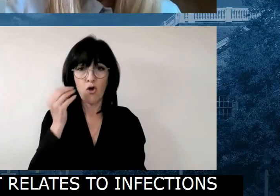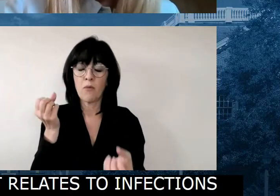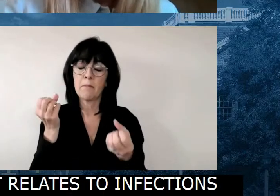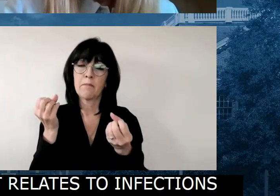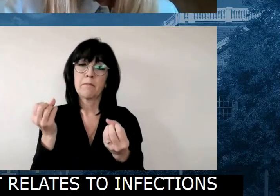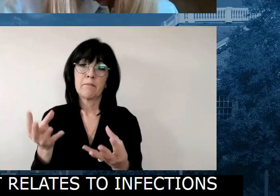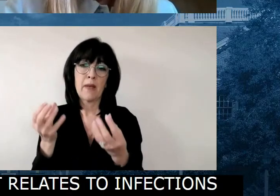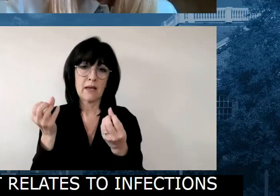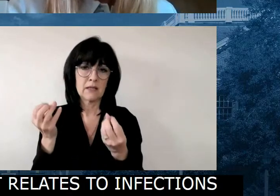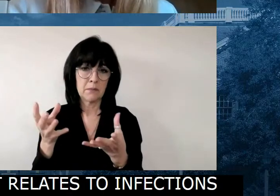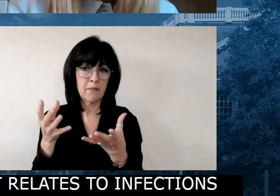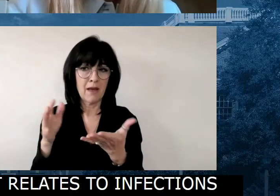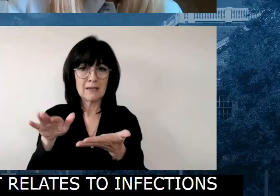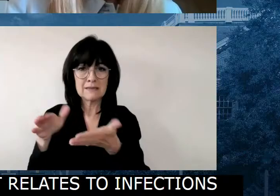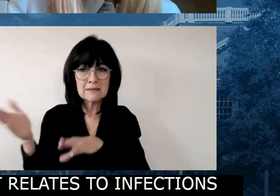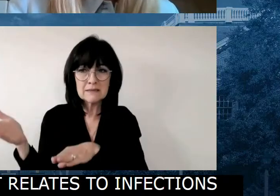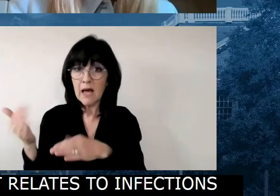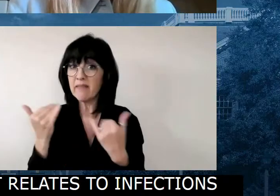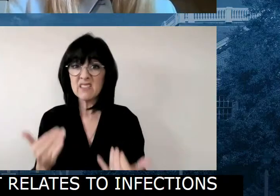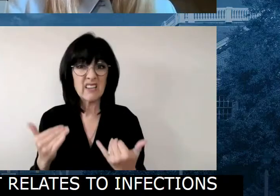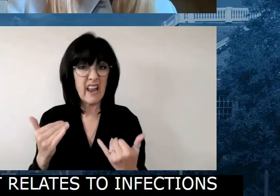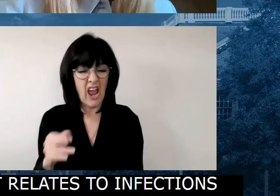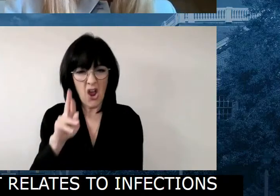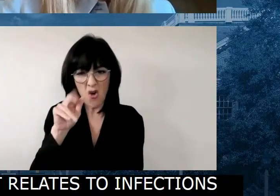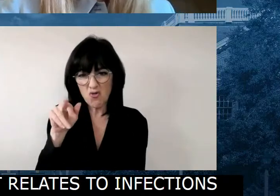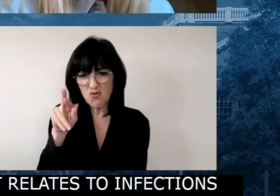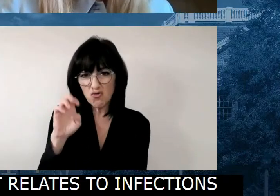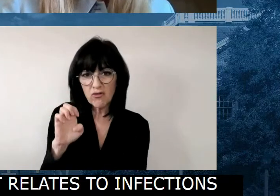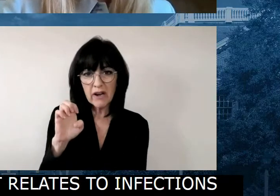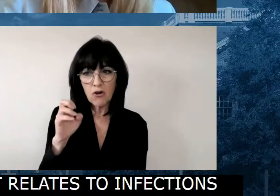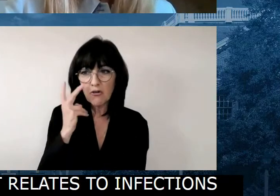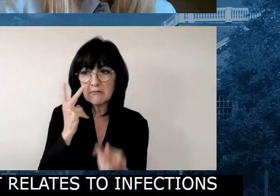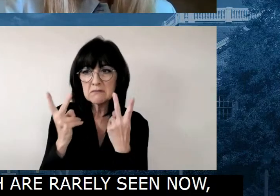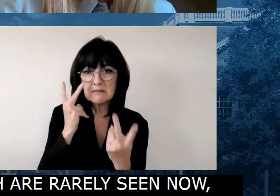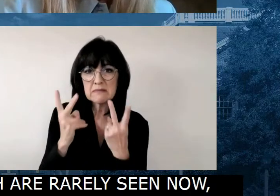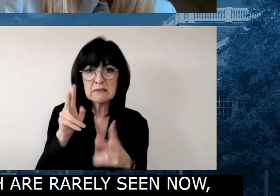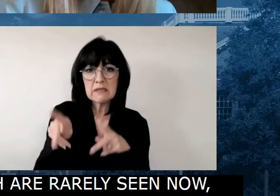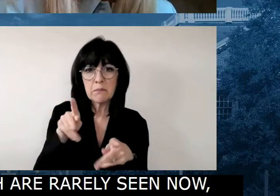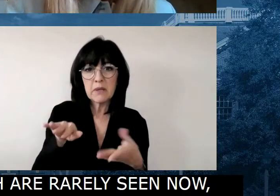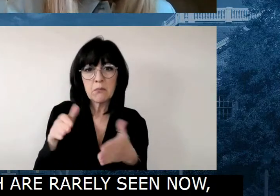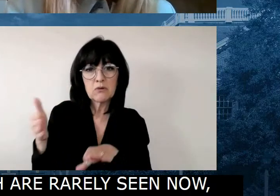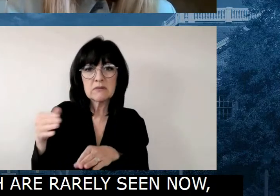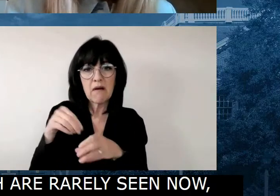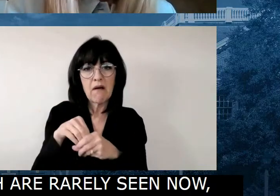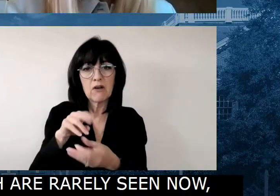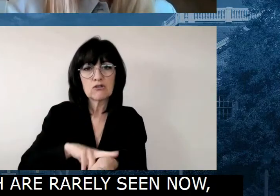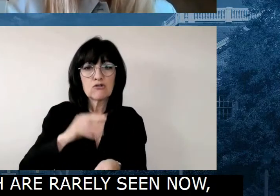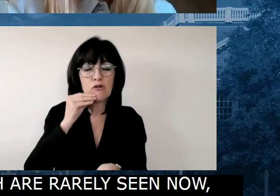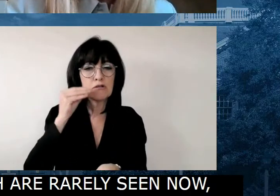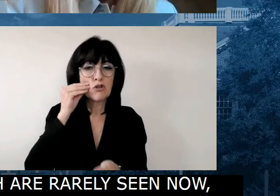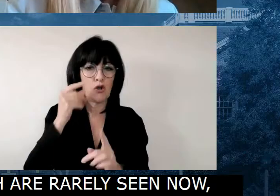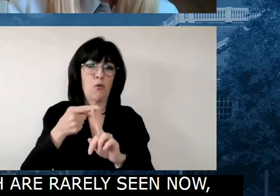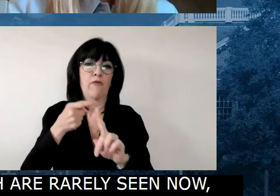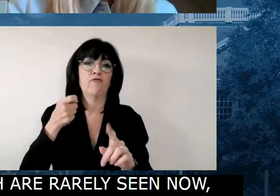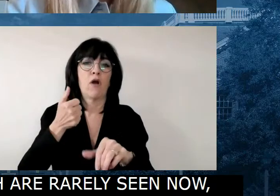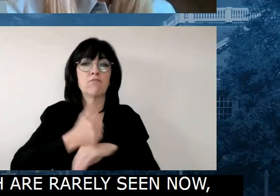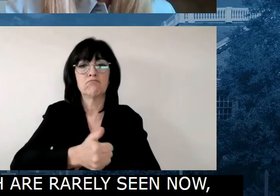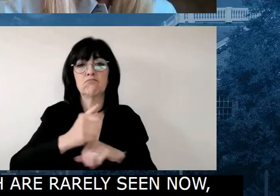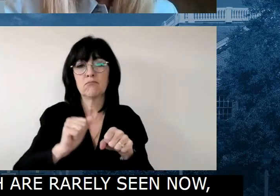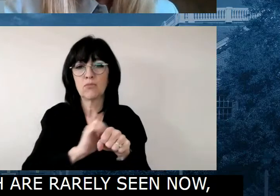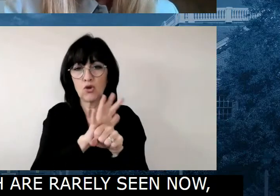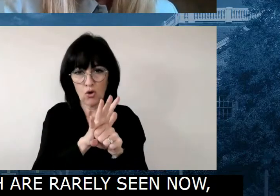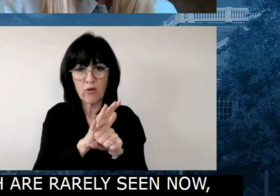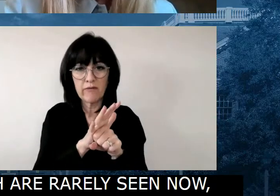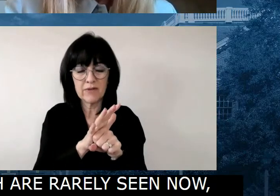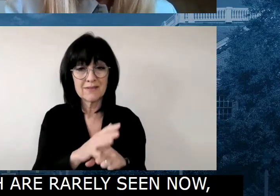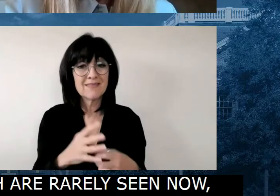rarely seen now, but also just for the standard of living for